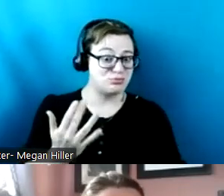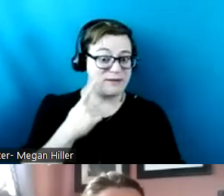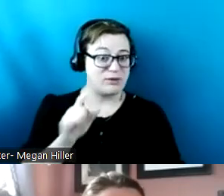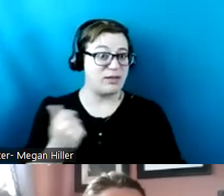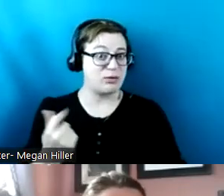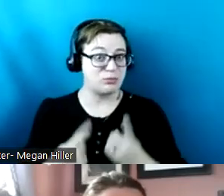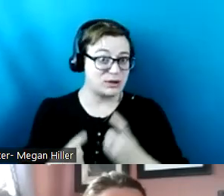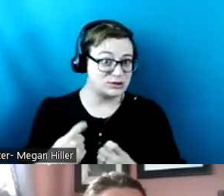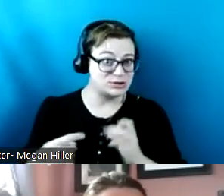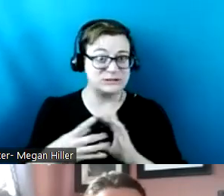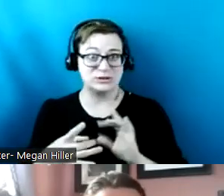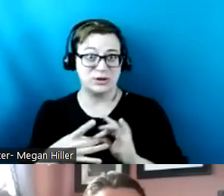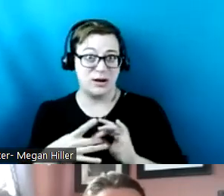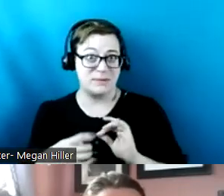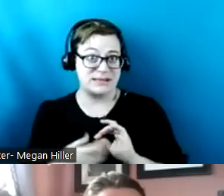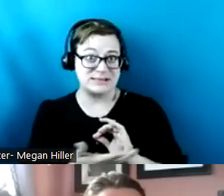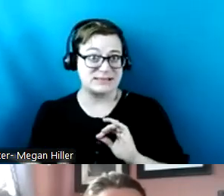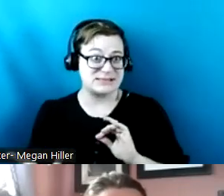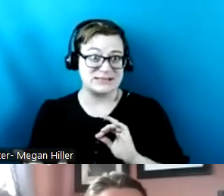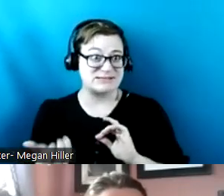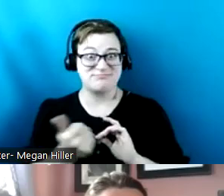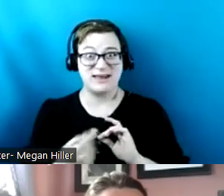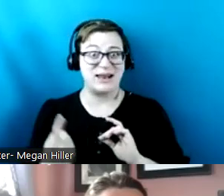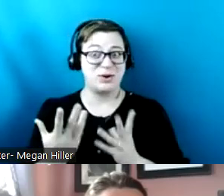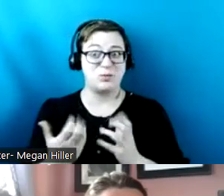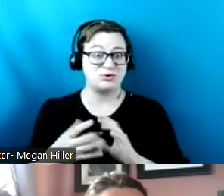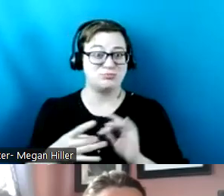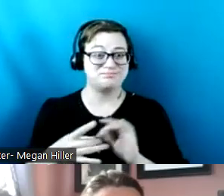questions or comments anyone would like to provide.